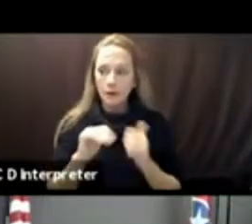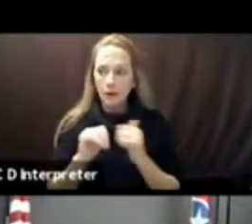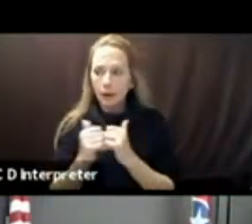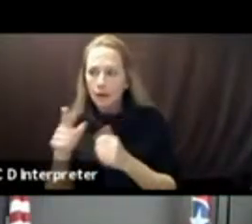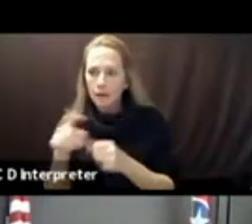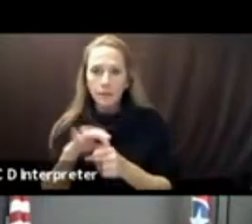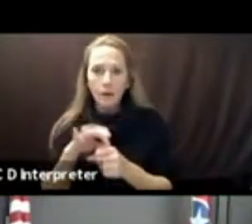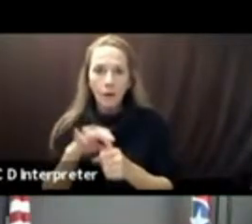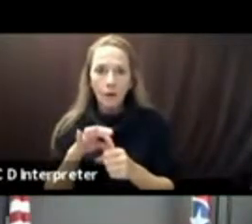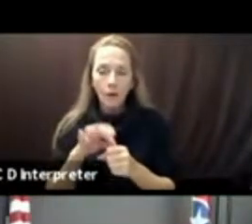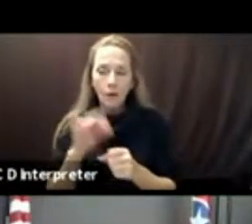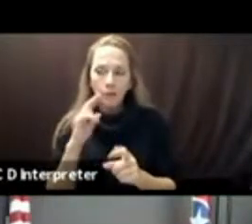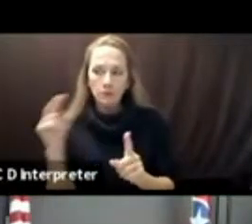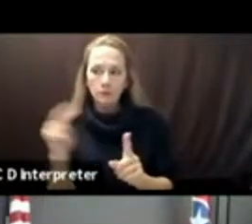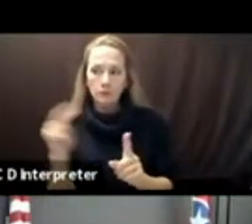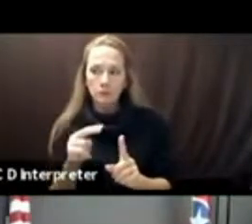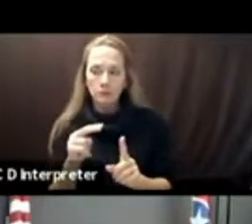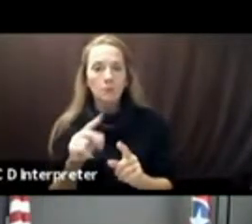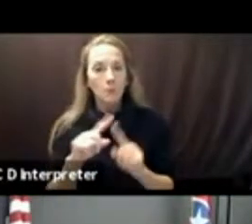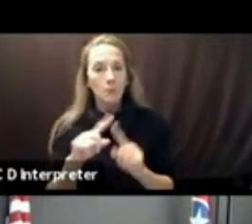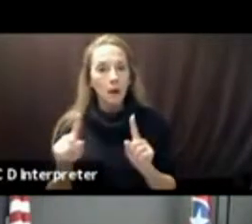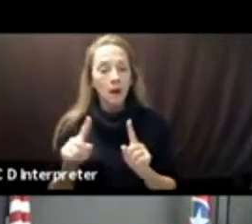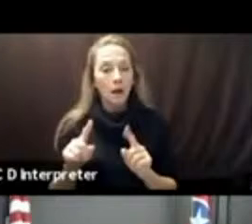his perception was that